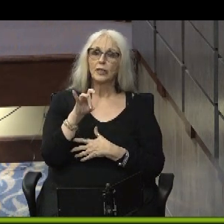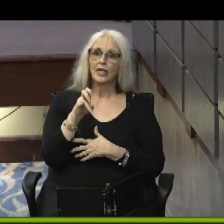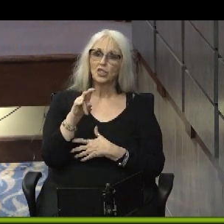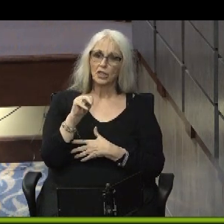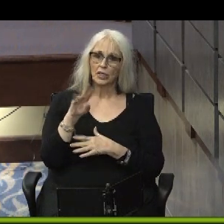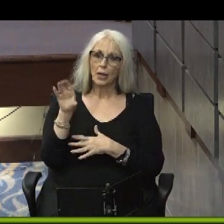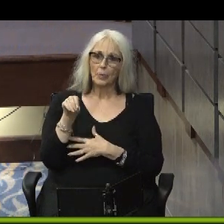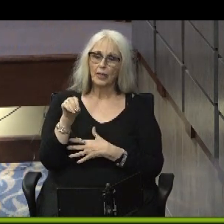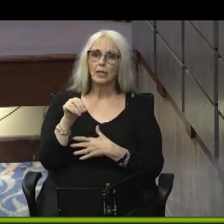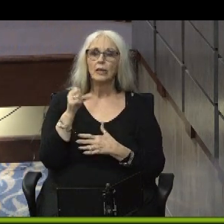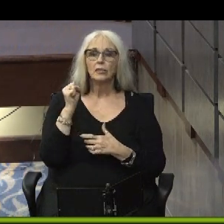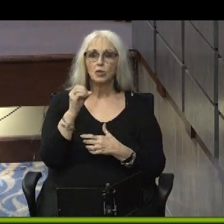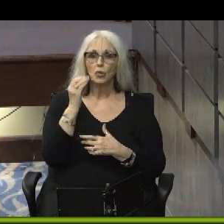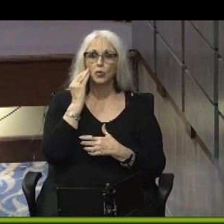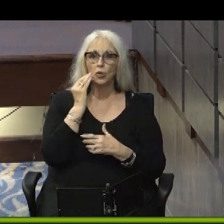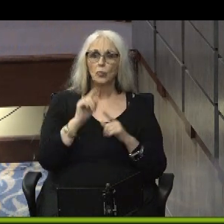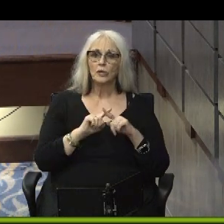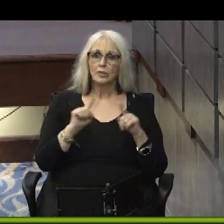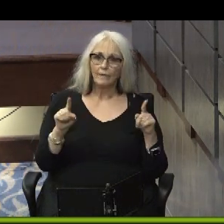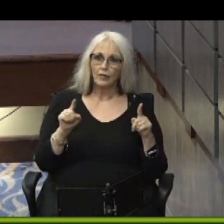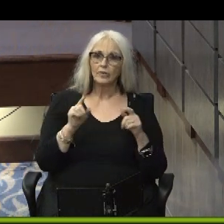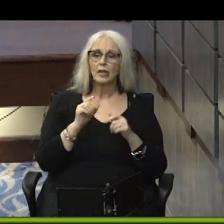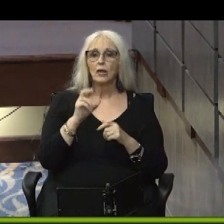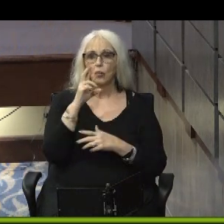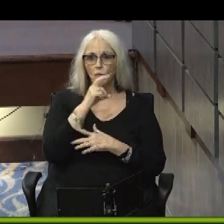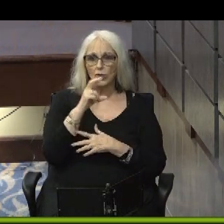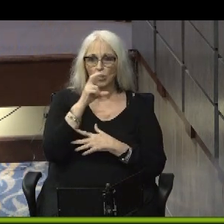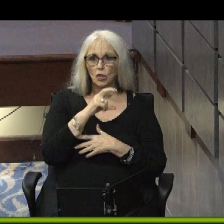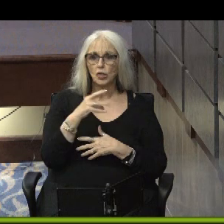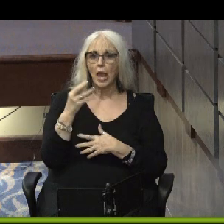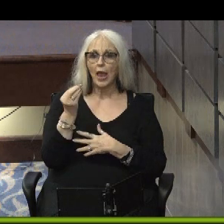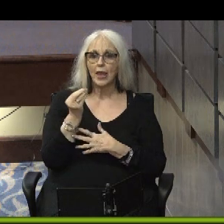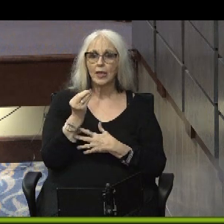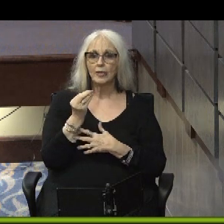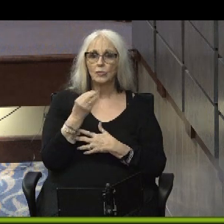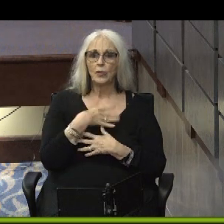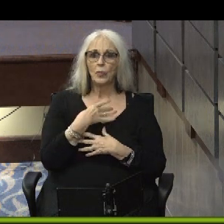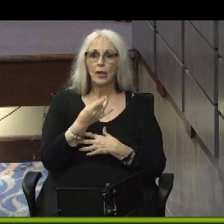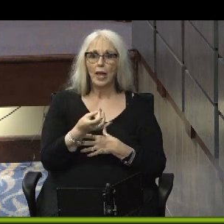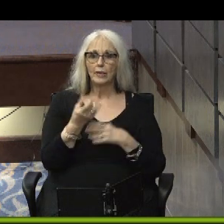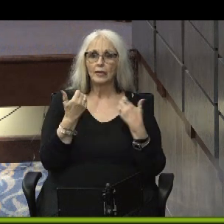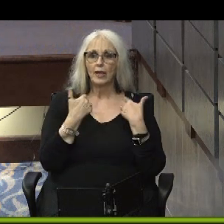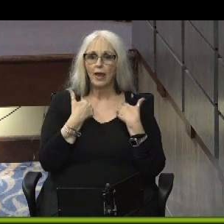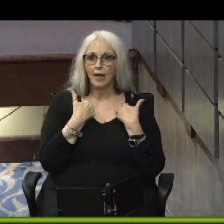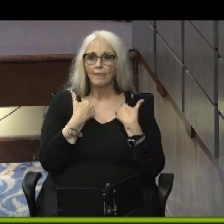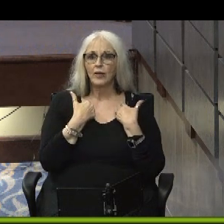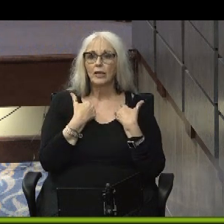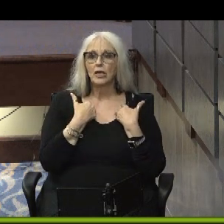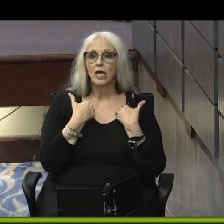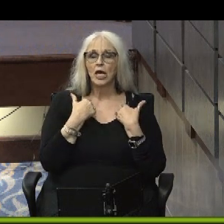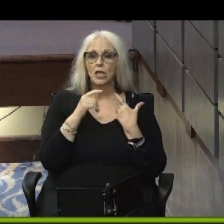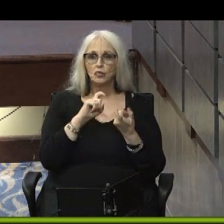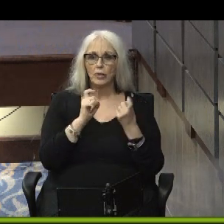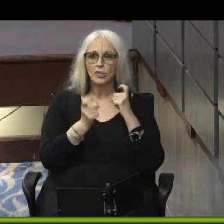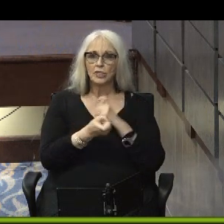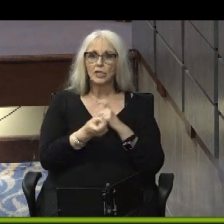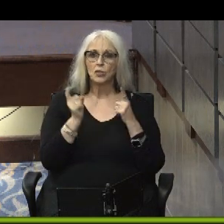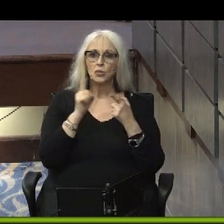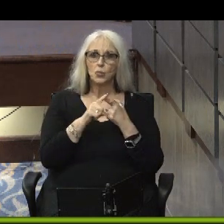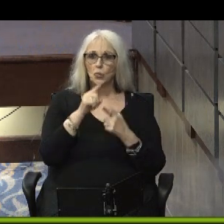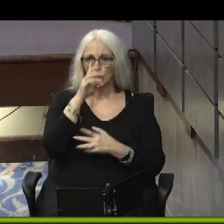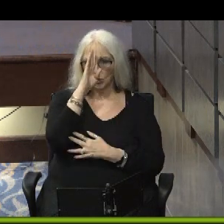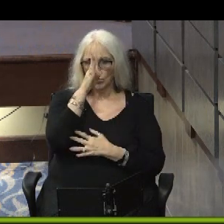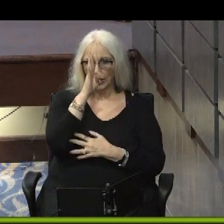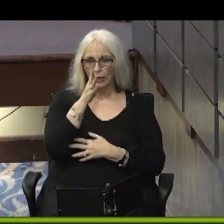to make the distinction that we do the strategic work and the research, but we also like to have a really seamless transition into the creative that speaks